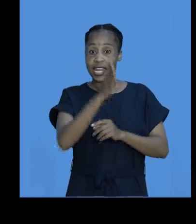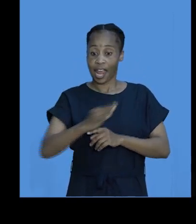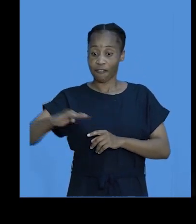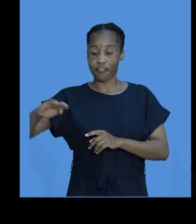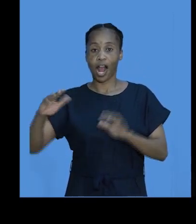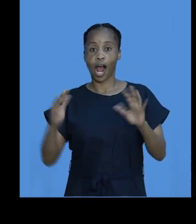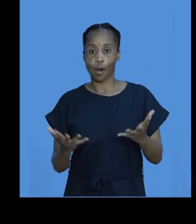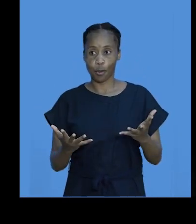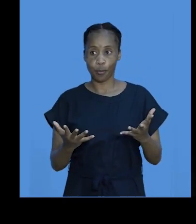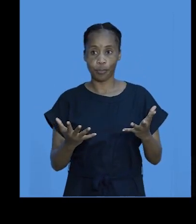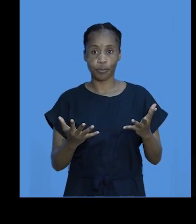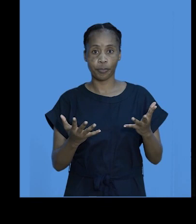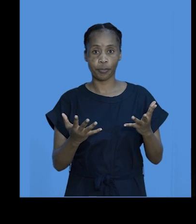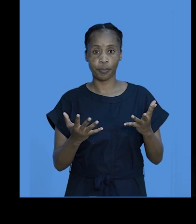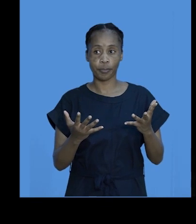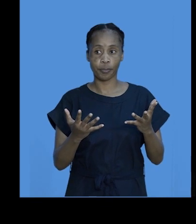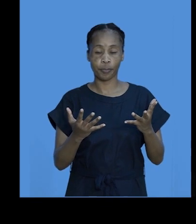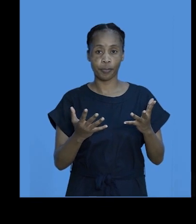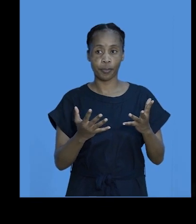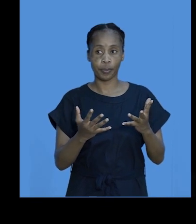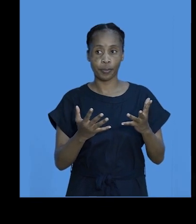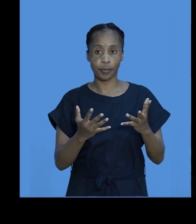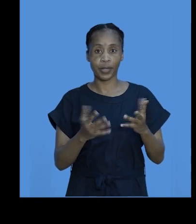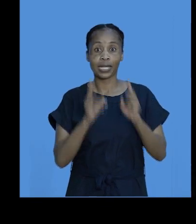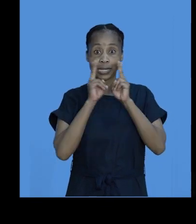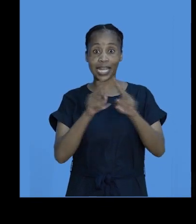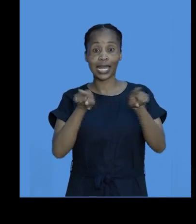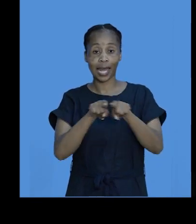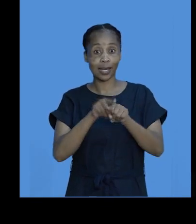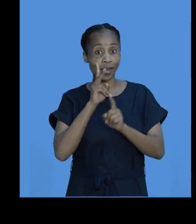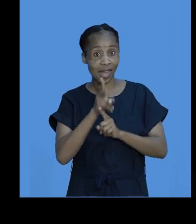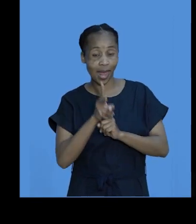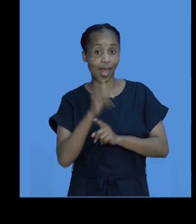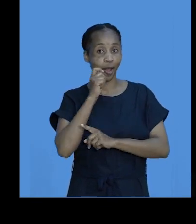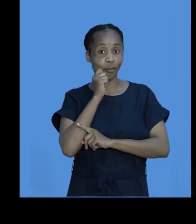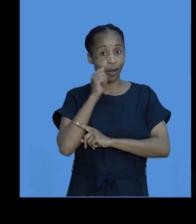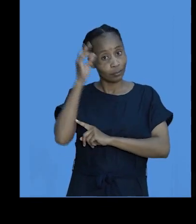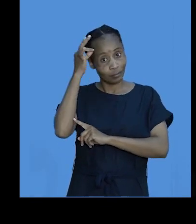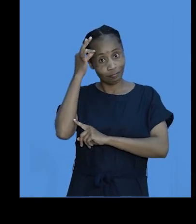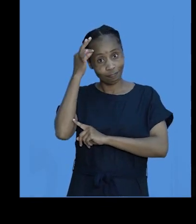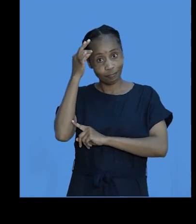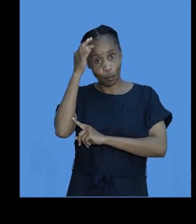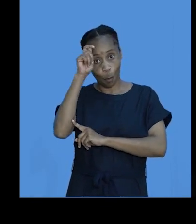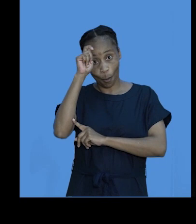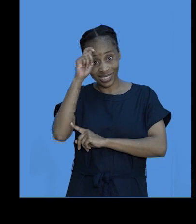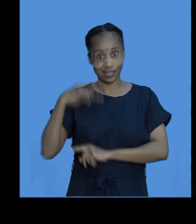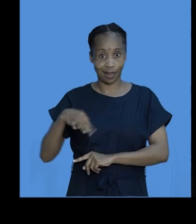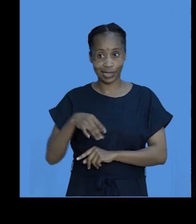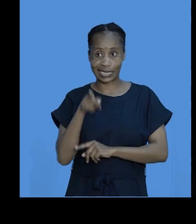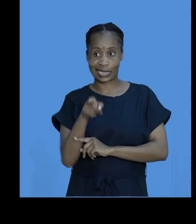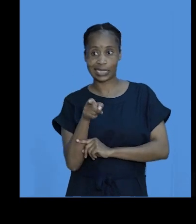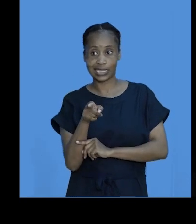curve, right? This is our supply curve there. And as you can see, boys and girls, our supply curve